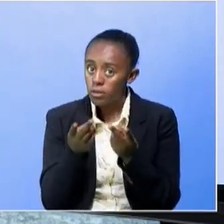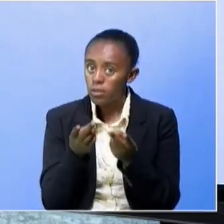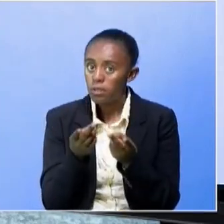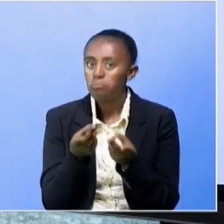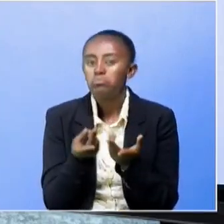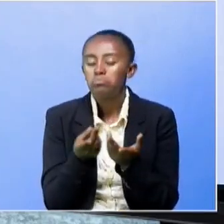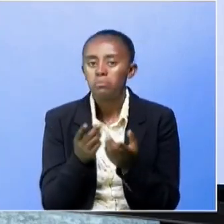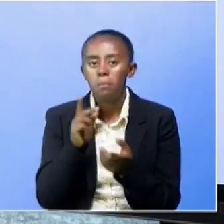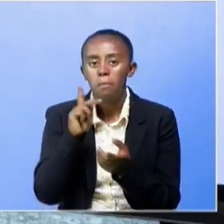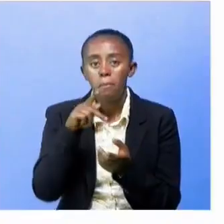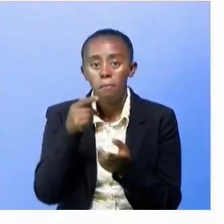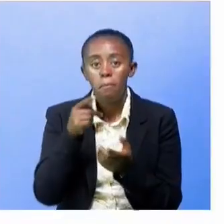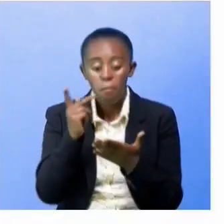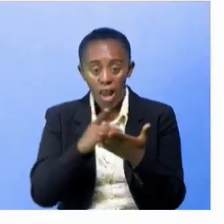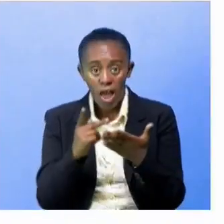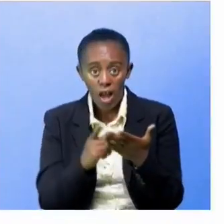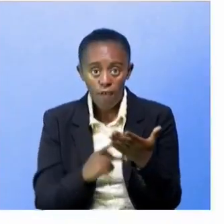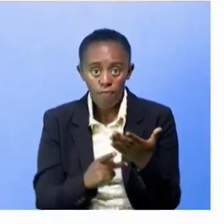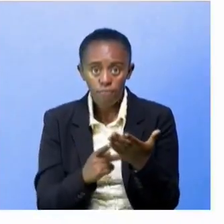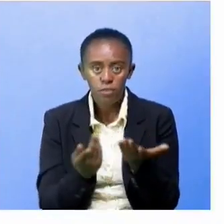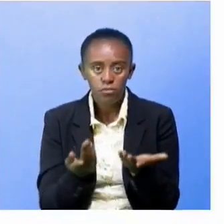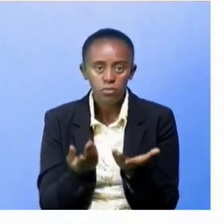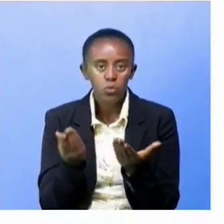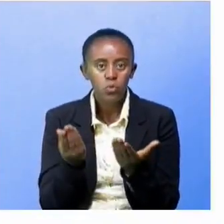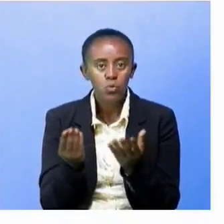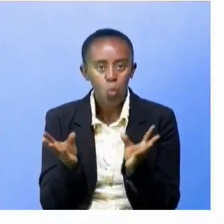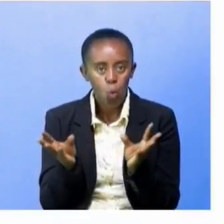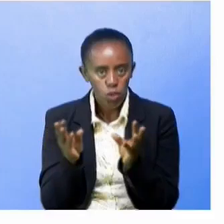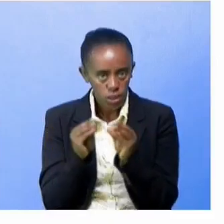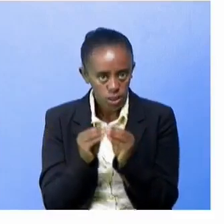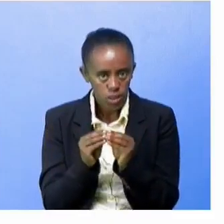a paragraph consists of